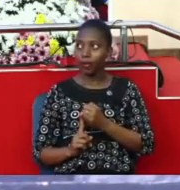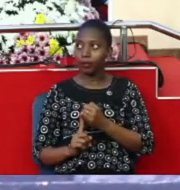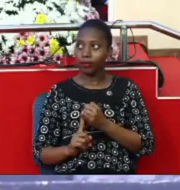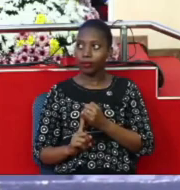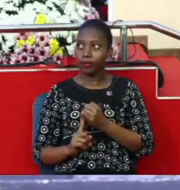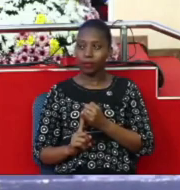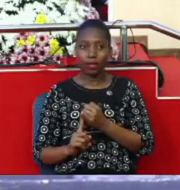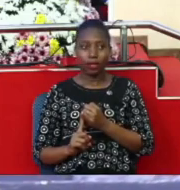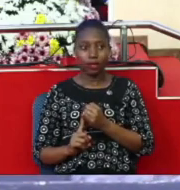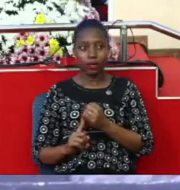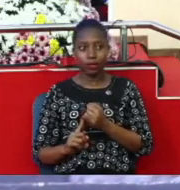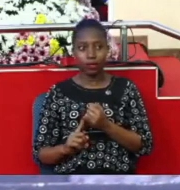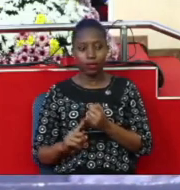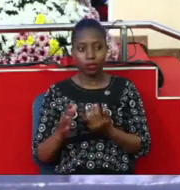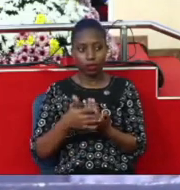muscles.